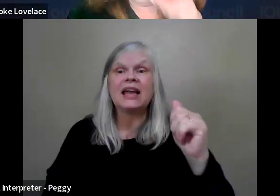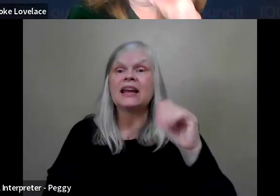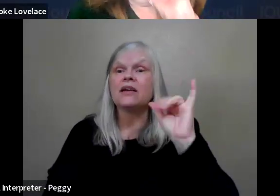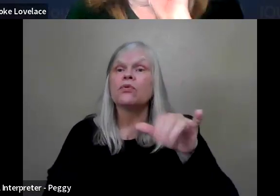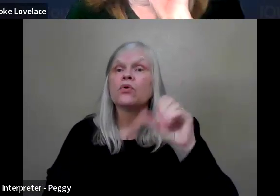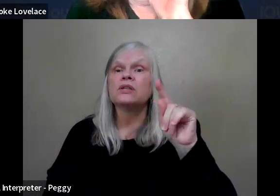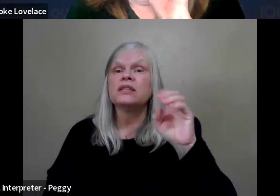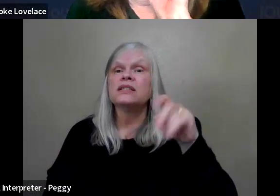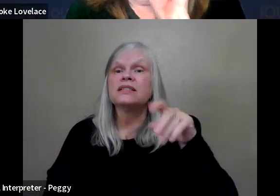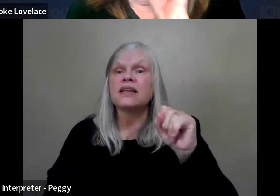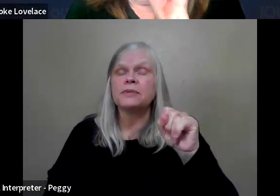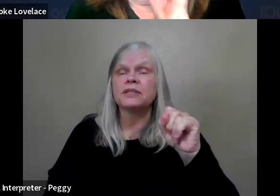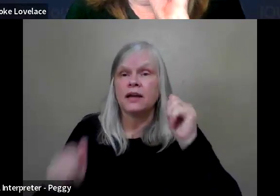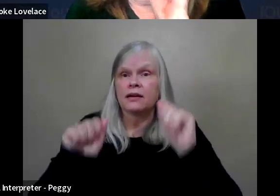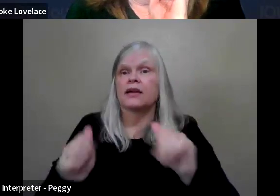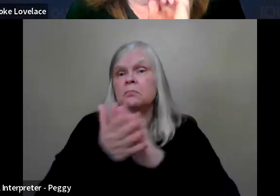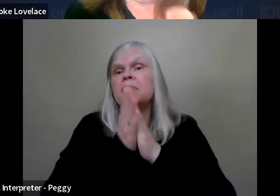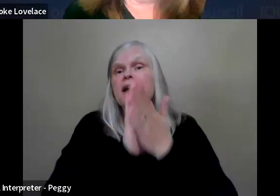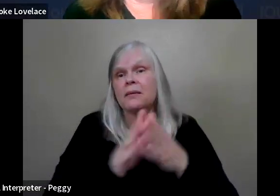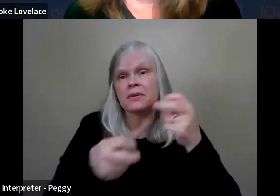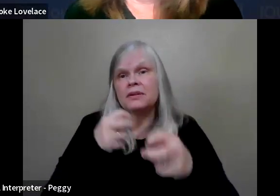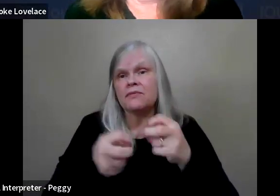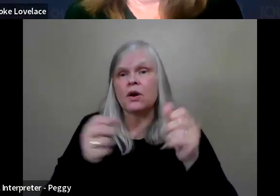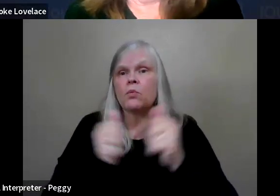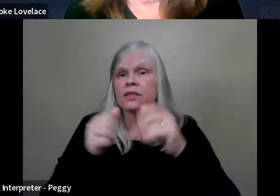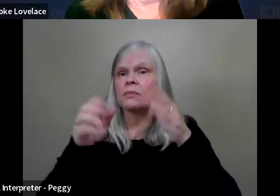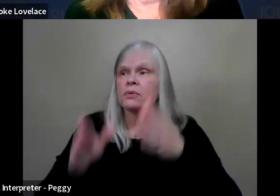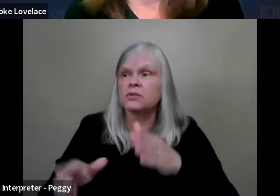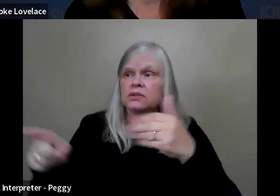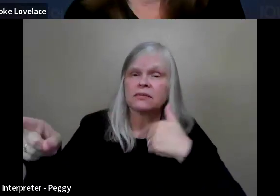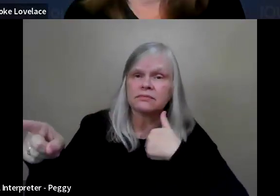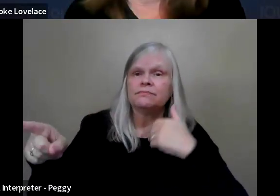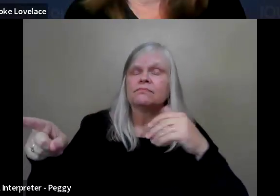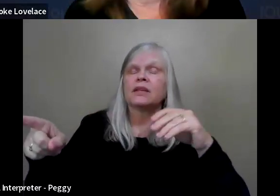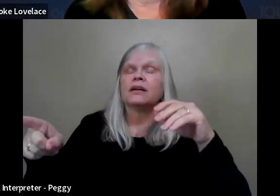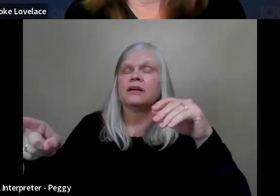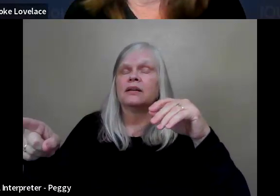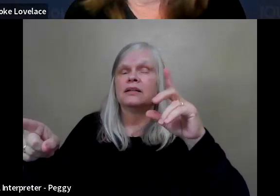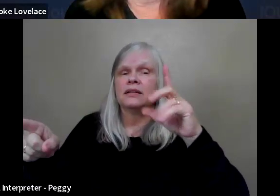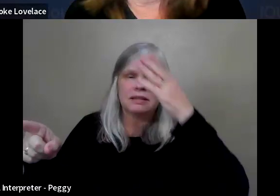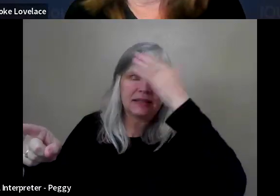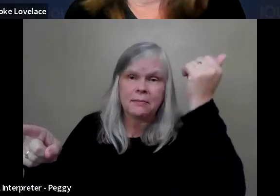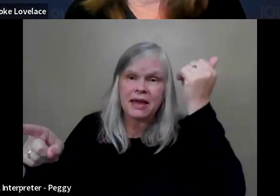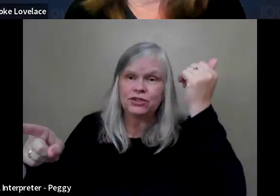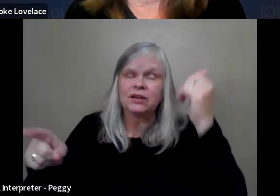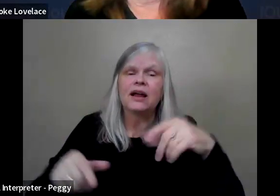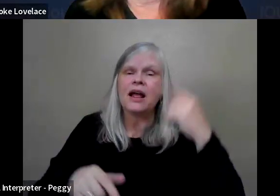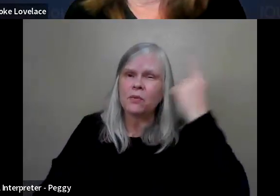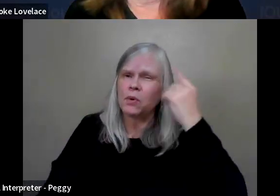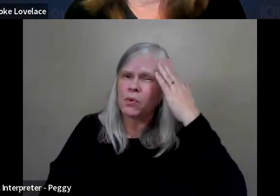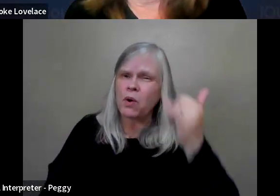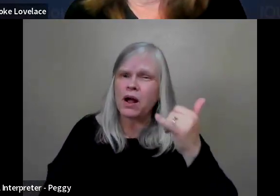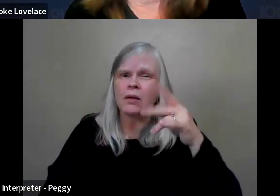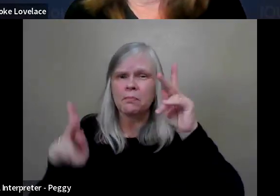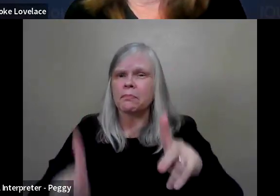steps could become difficult for someone with dementia and kind of derail that activity. And then we wonder why someone